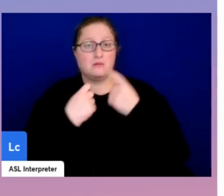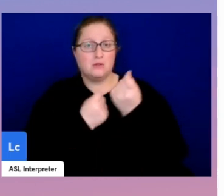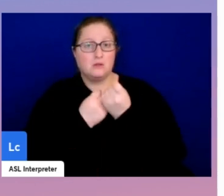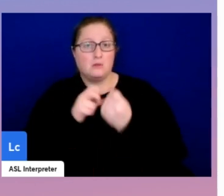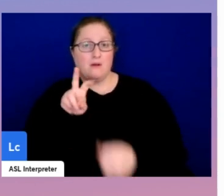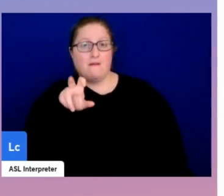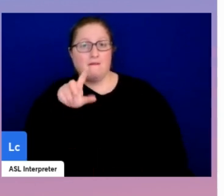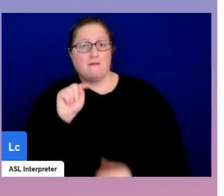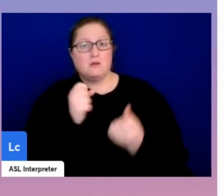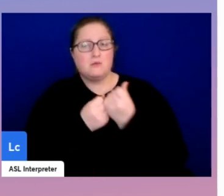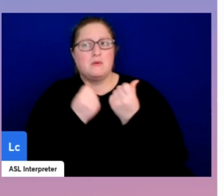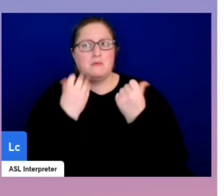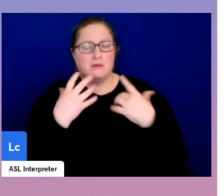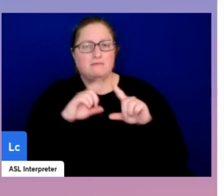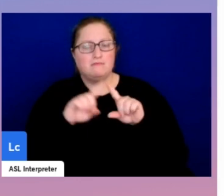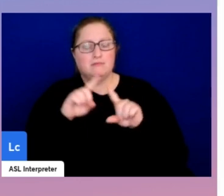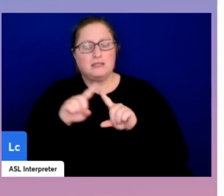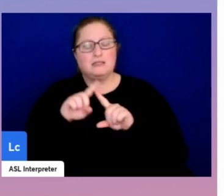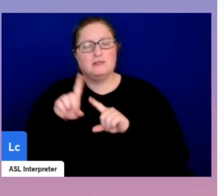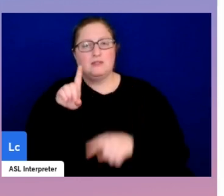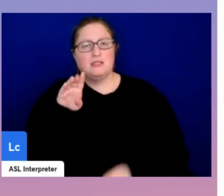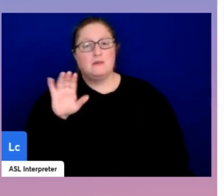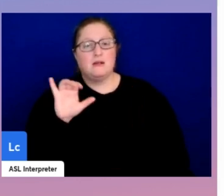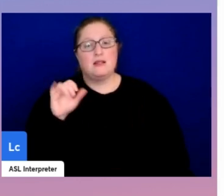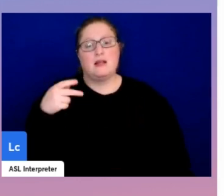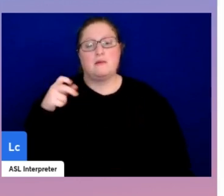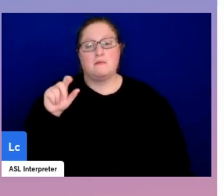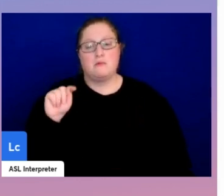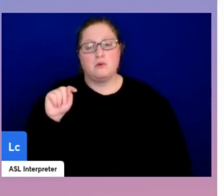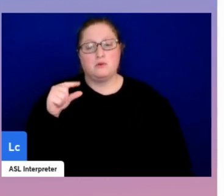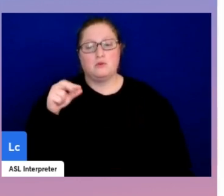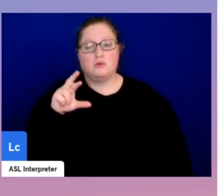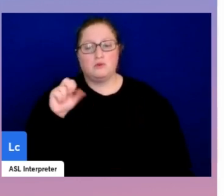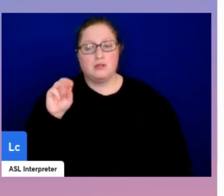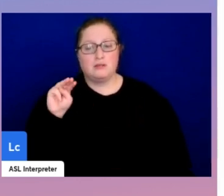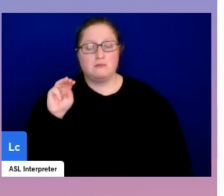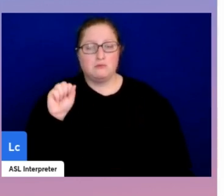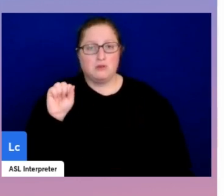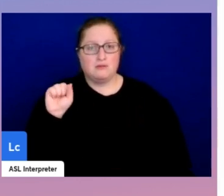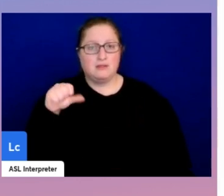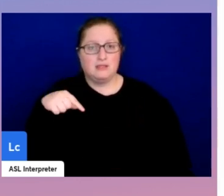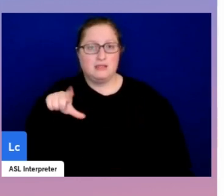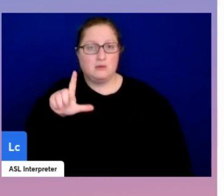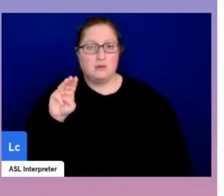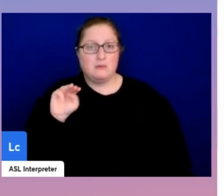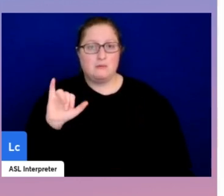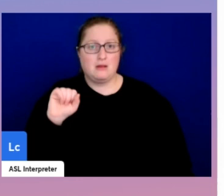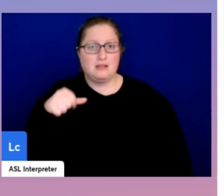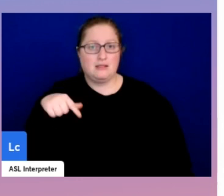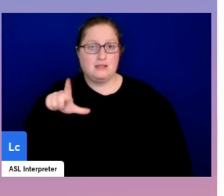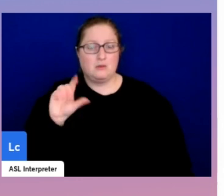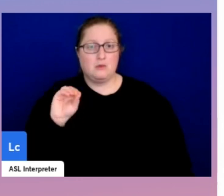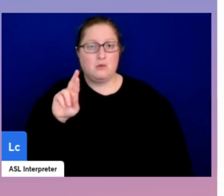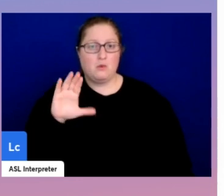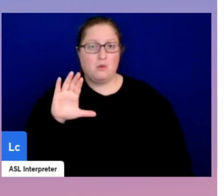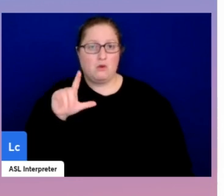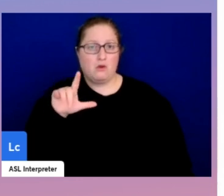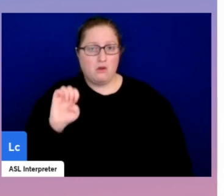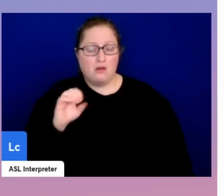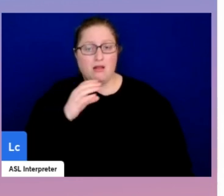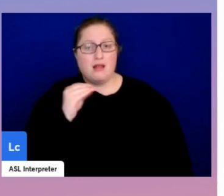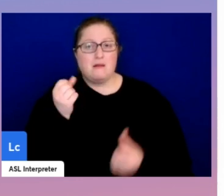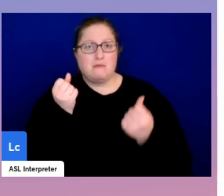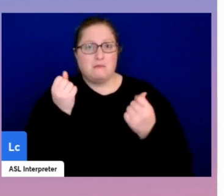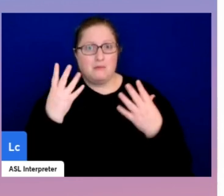supports many databases such as Postgres, Microsoft SQL, MySQL, Oracle database, and many